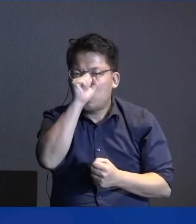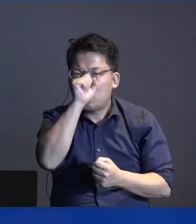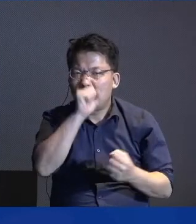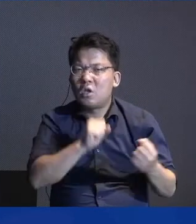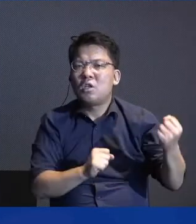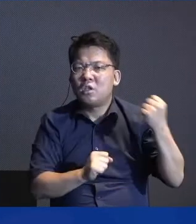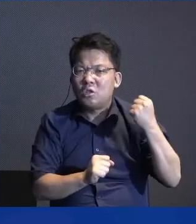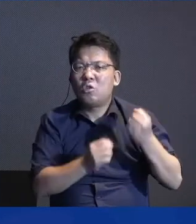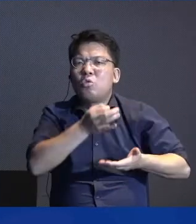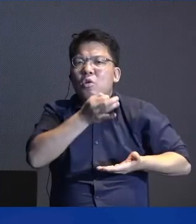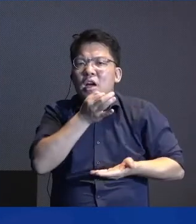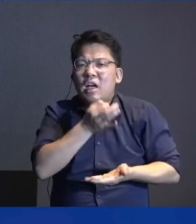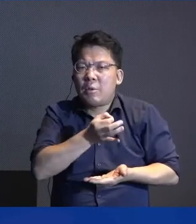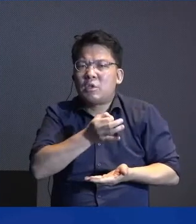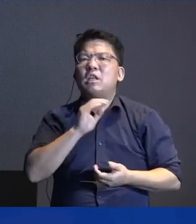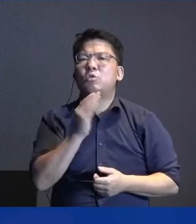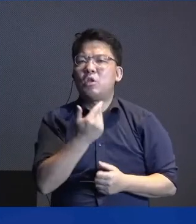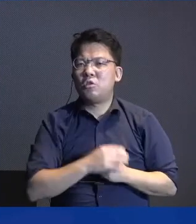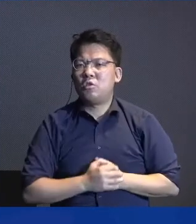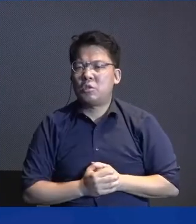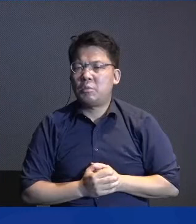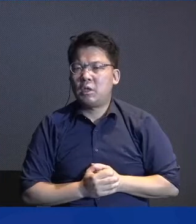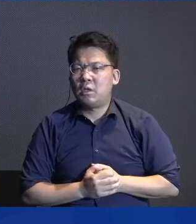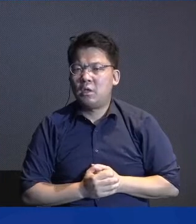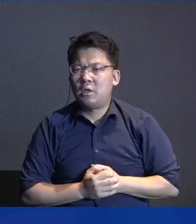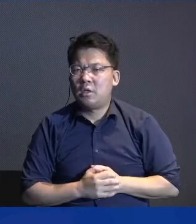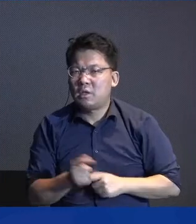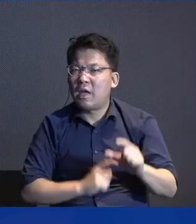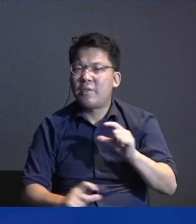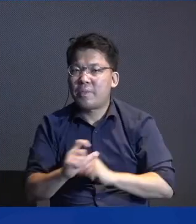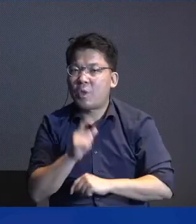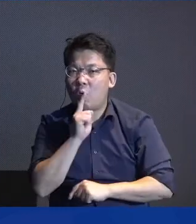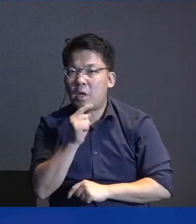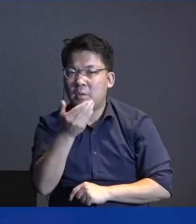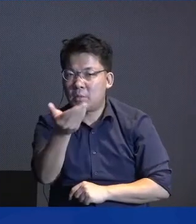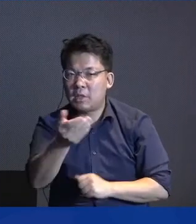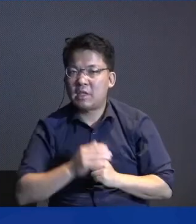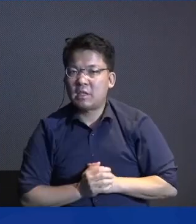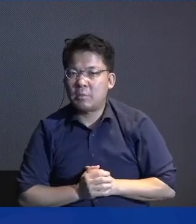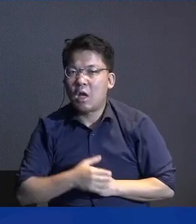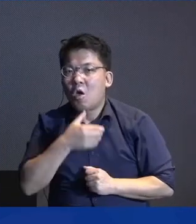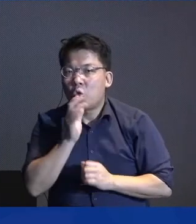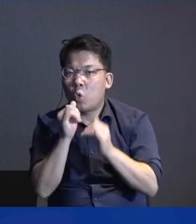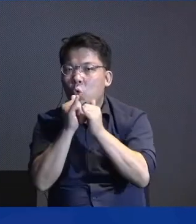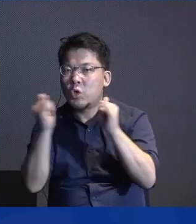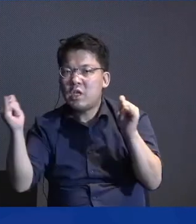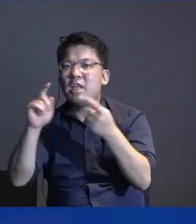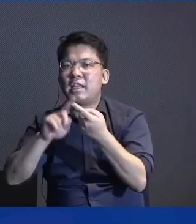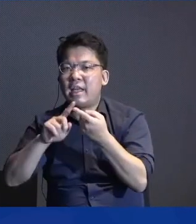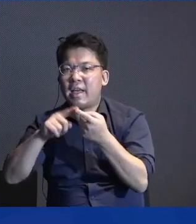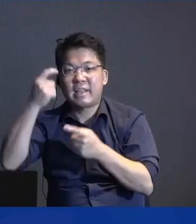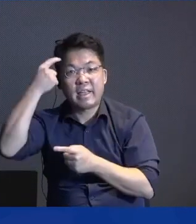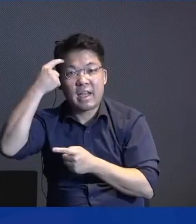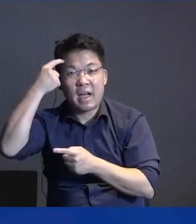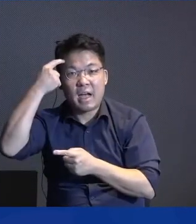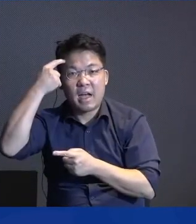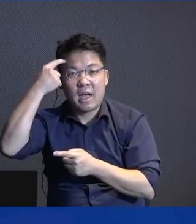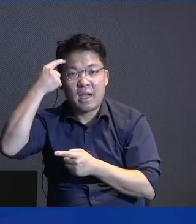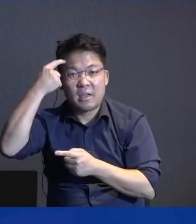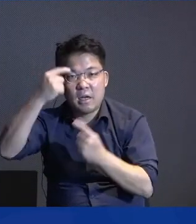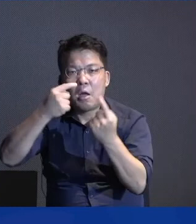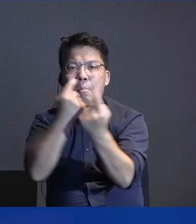aging population, like working on what they cannot deal with much in a better way, but